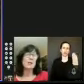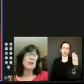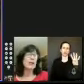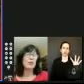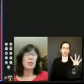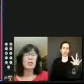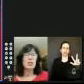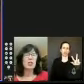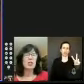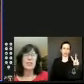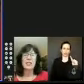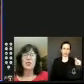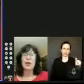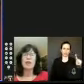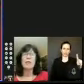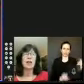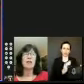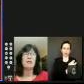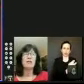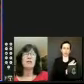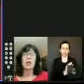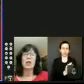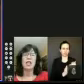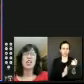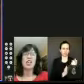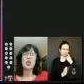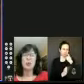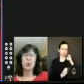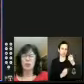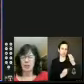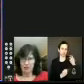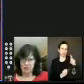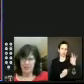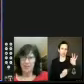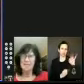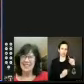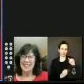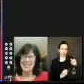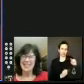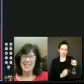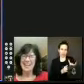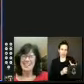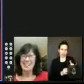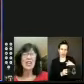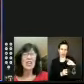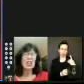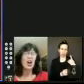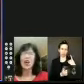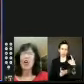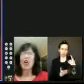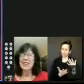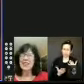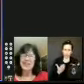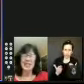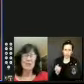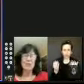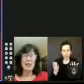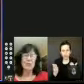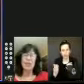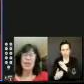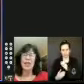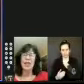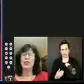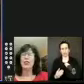And speaking to what Mr. Fitz described, I have served on innumerable committees and all with the